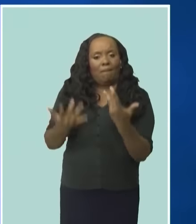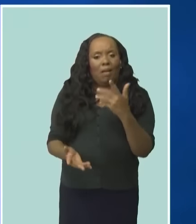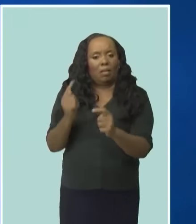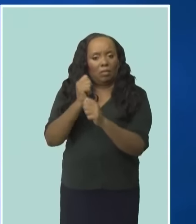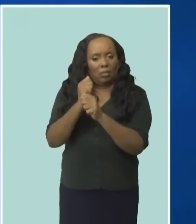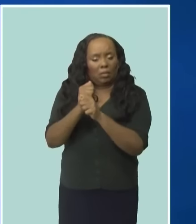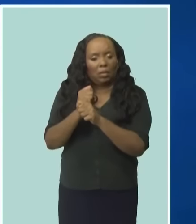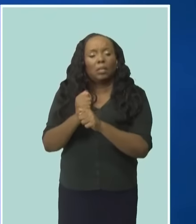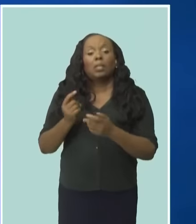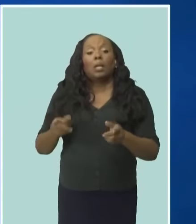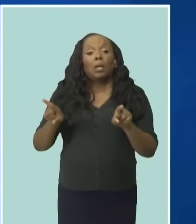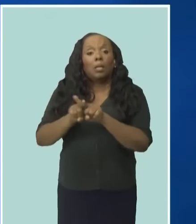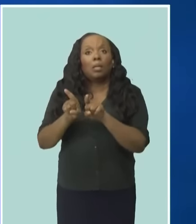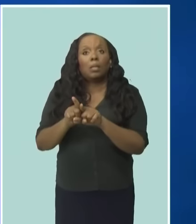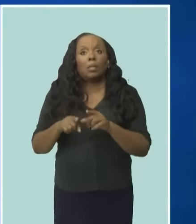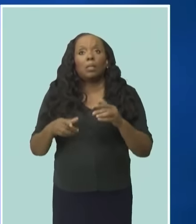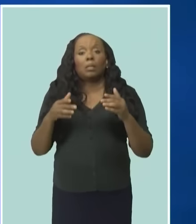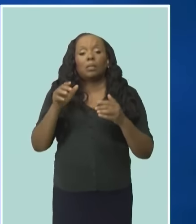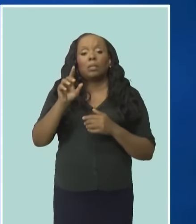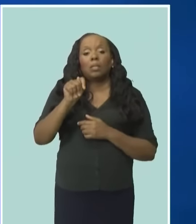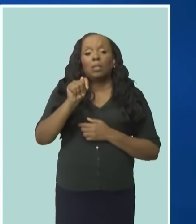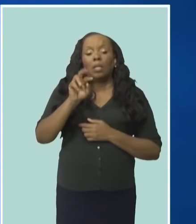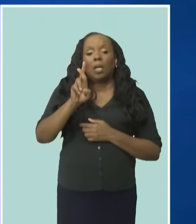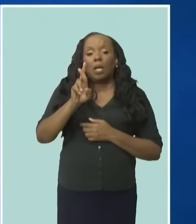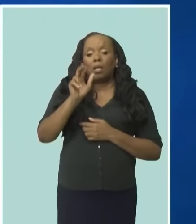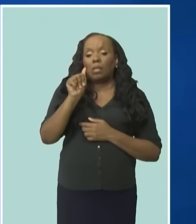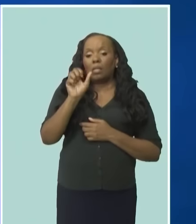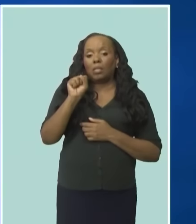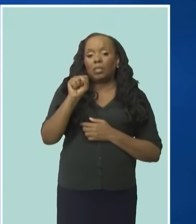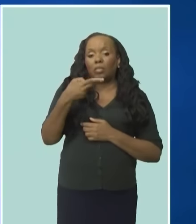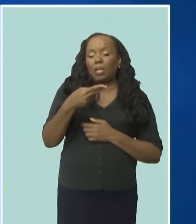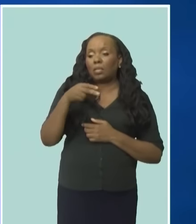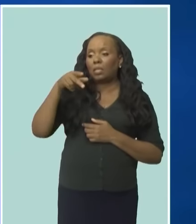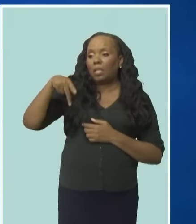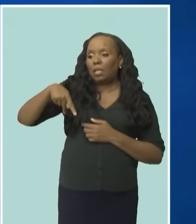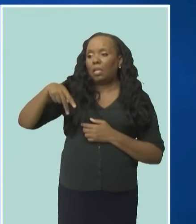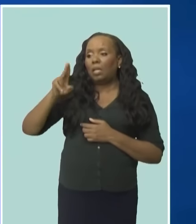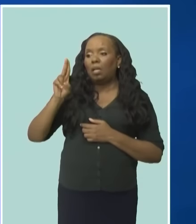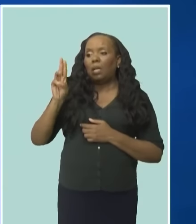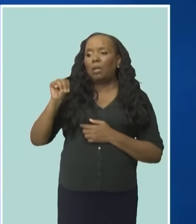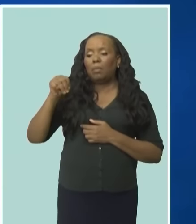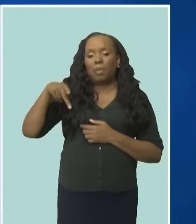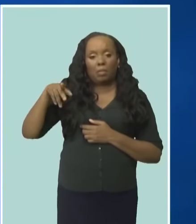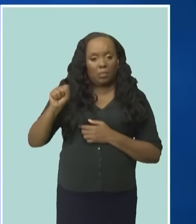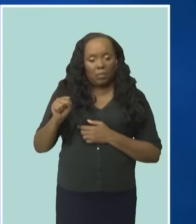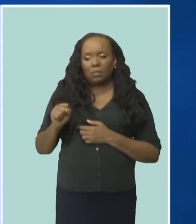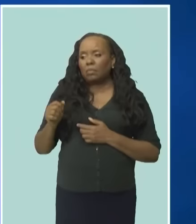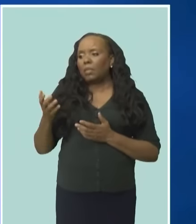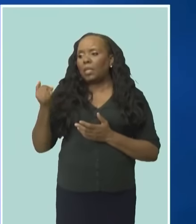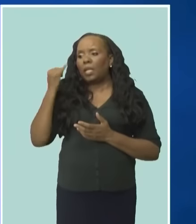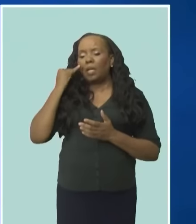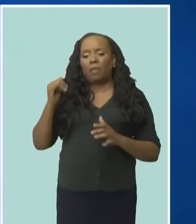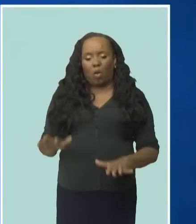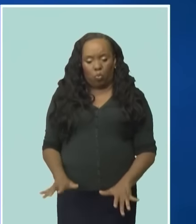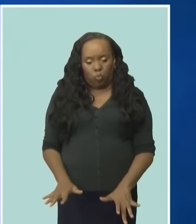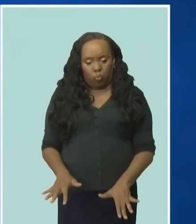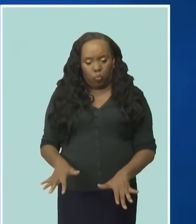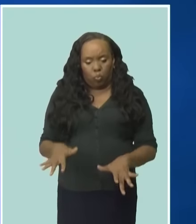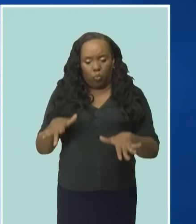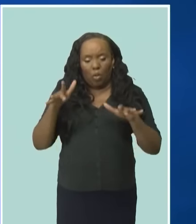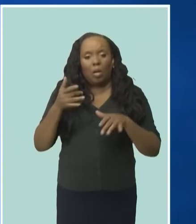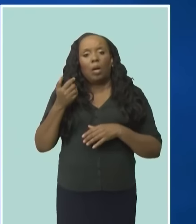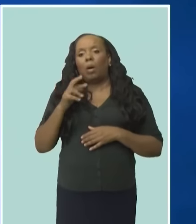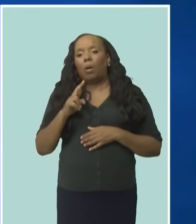have the trash pumps, which we know sometimes we have some significant flooding, or you might need to dewater an